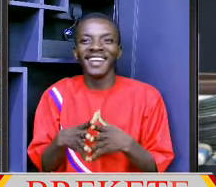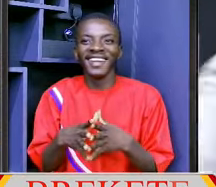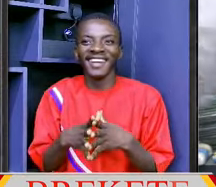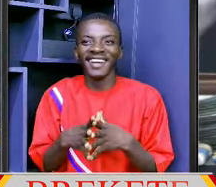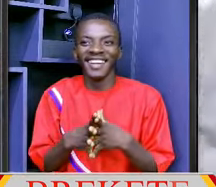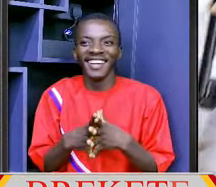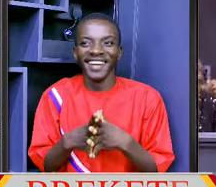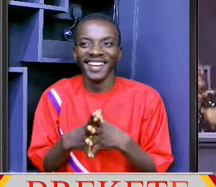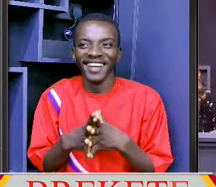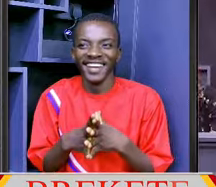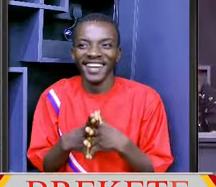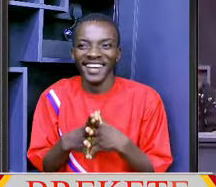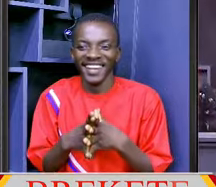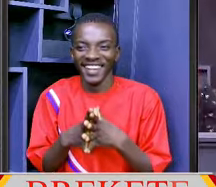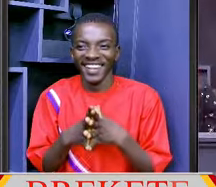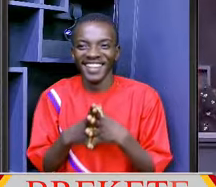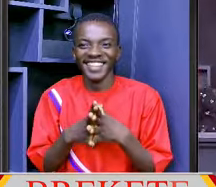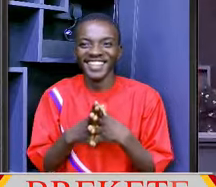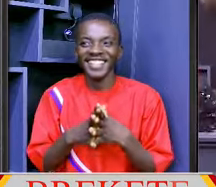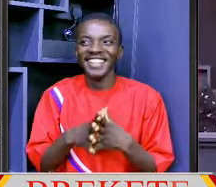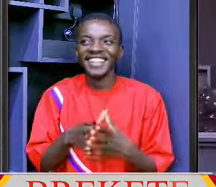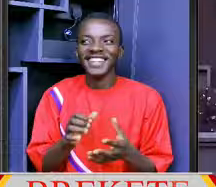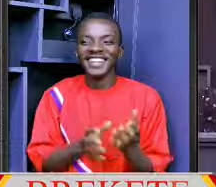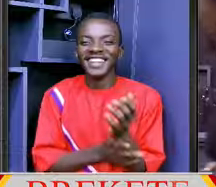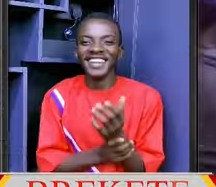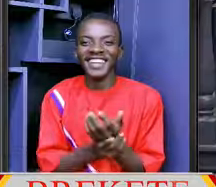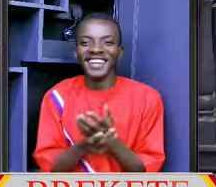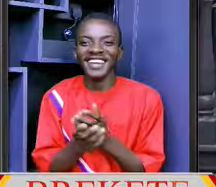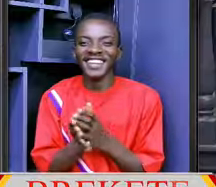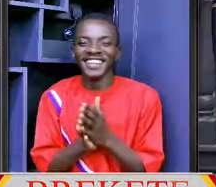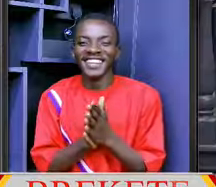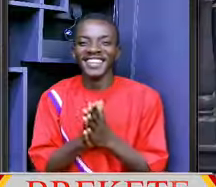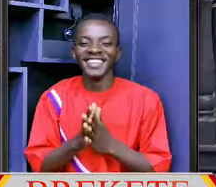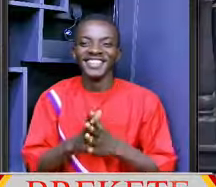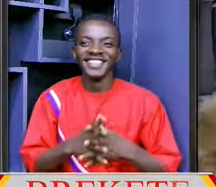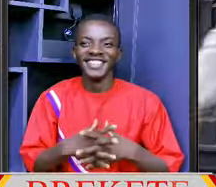You can go. Let's appreciate her. Bye bye. Dude.